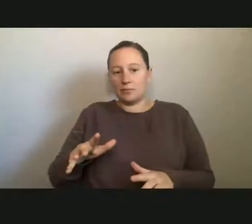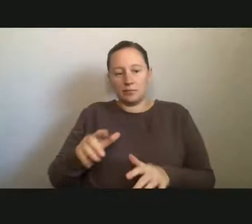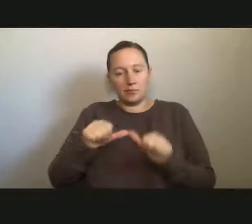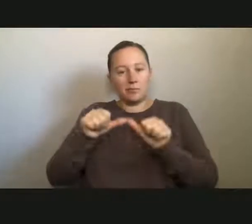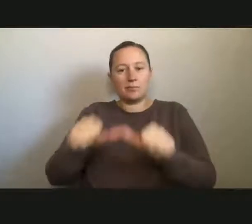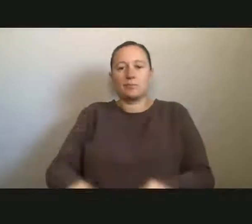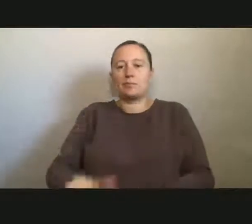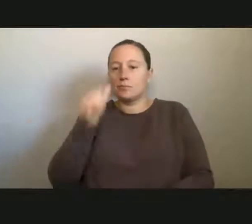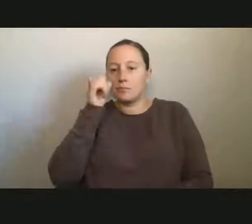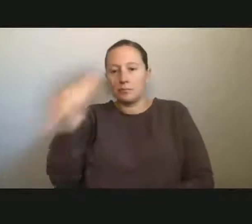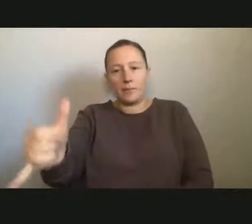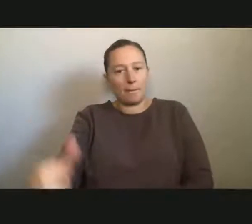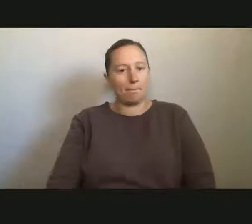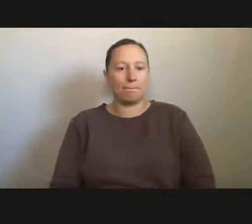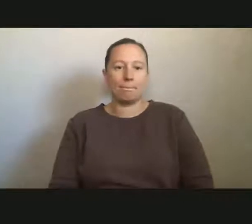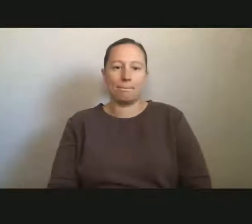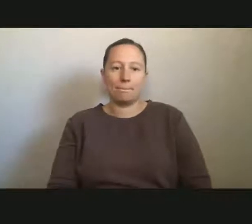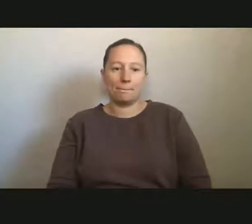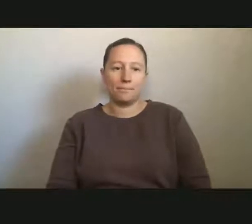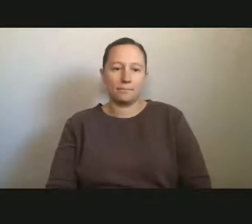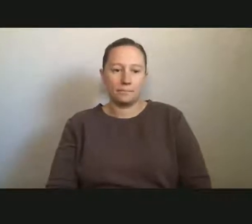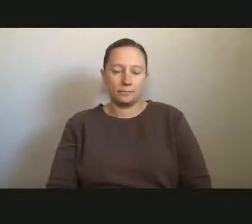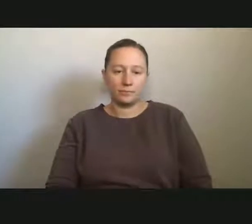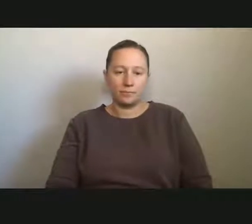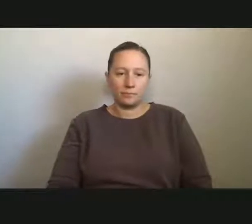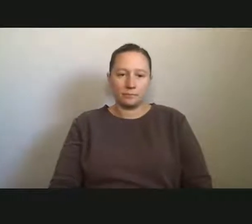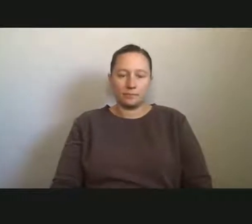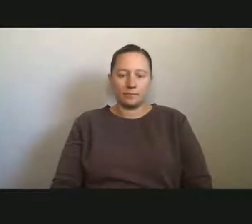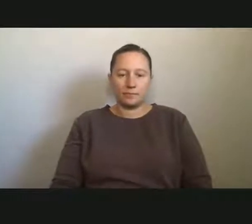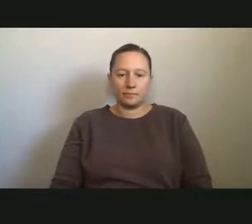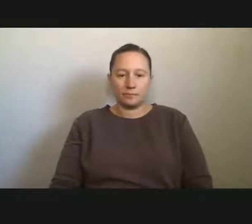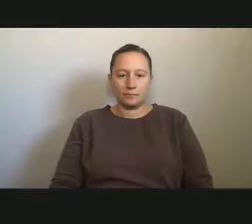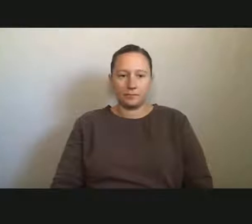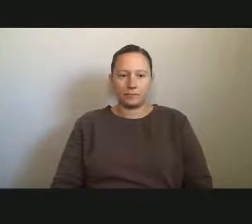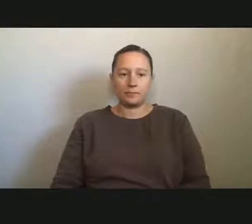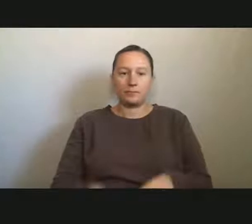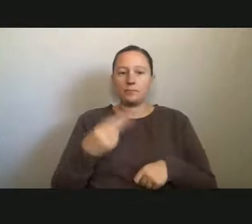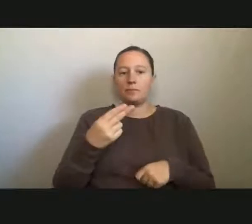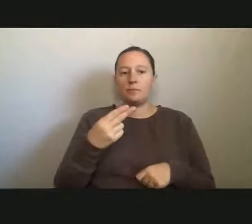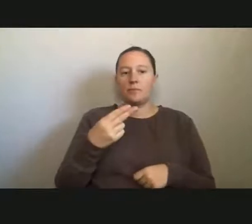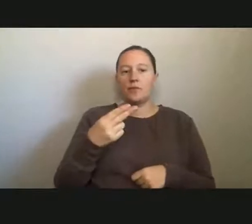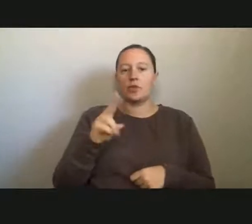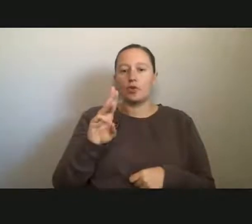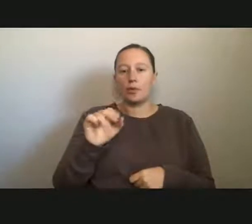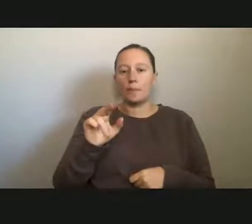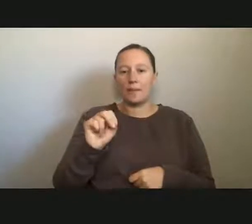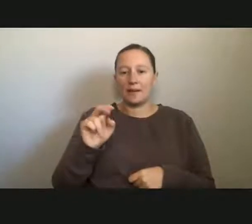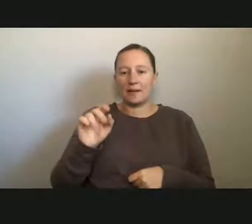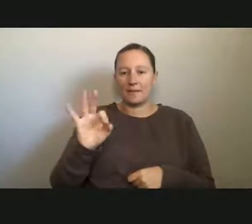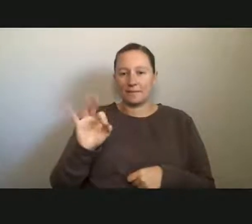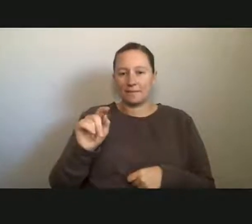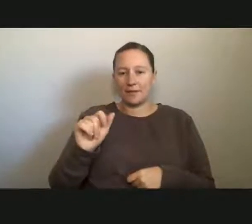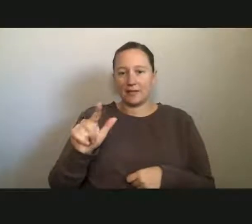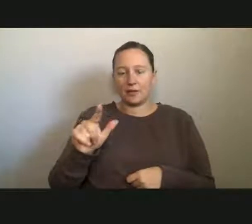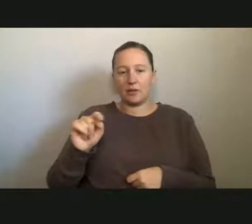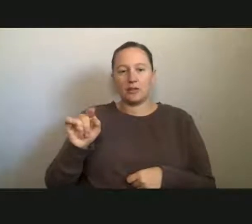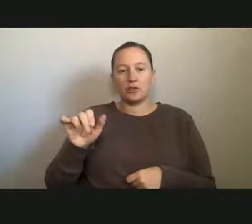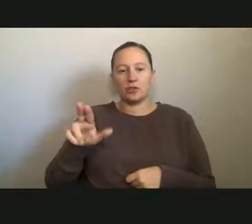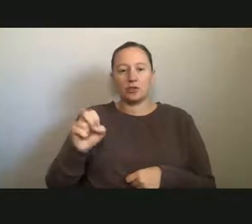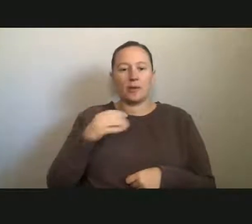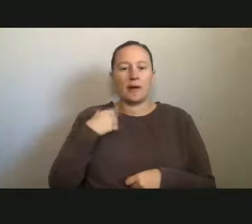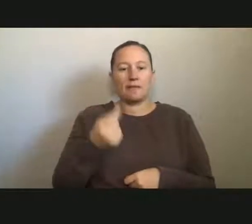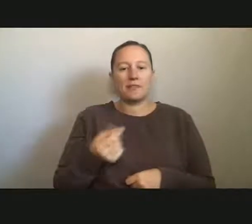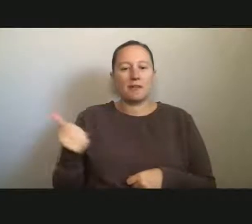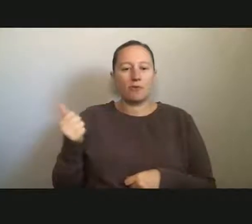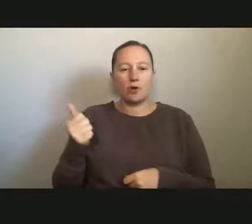issued protection. So I just want to mention human fetal tissue does have a couple of guide notices